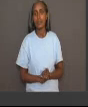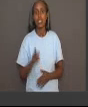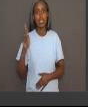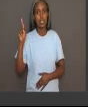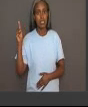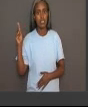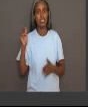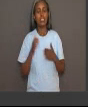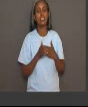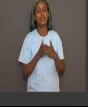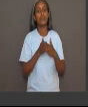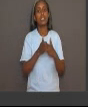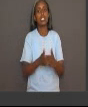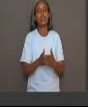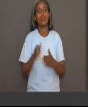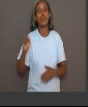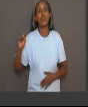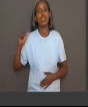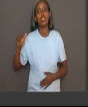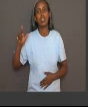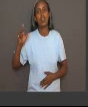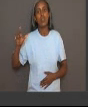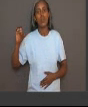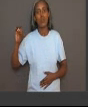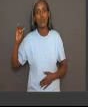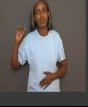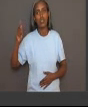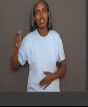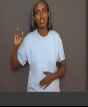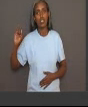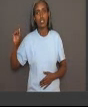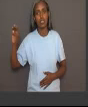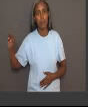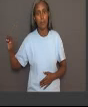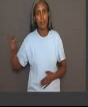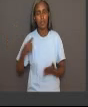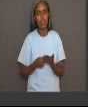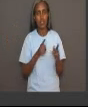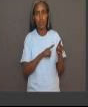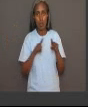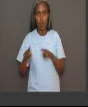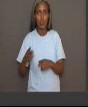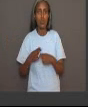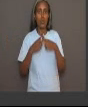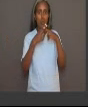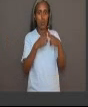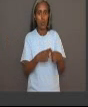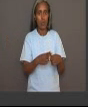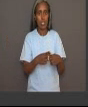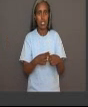This is the principle of syllogism. It is also called